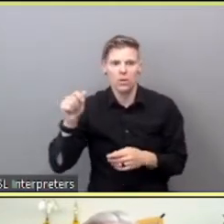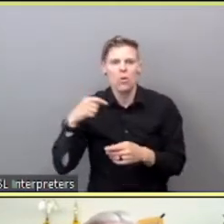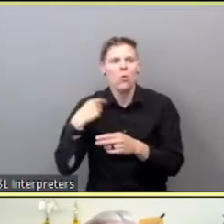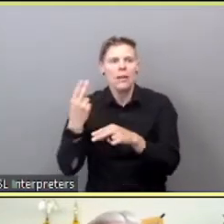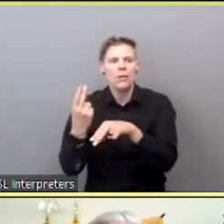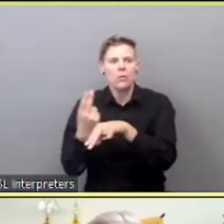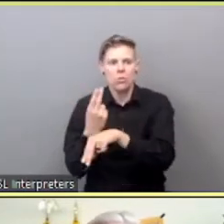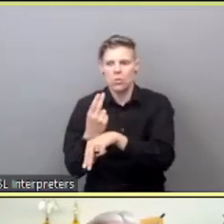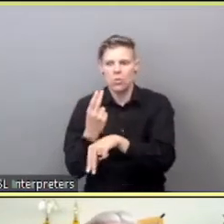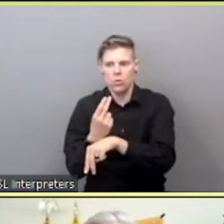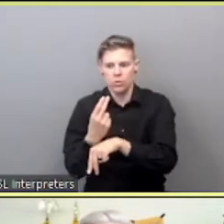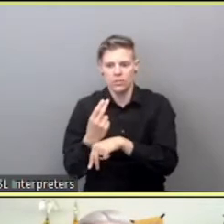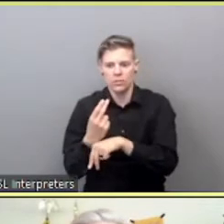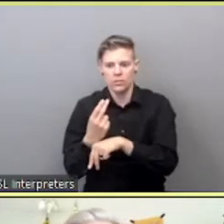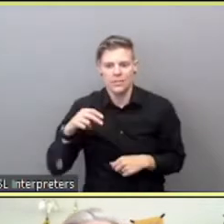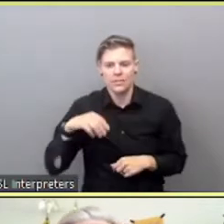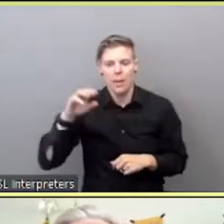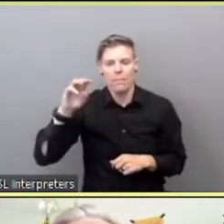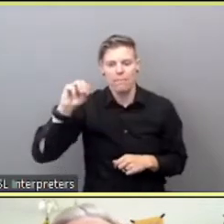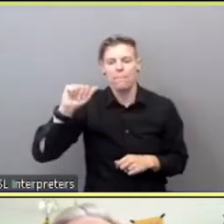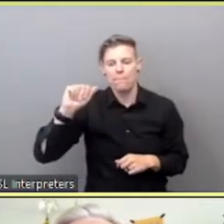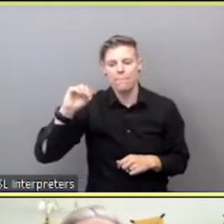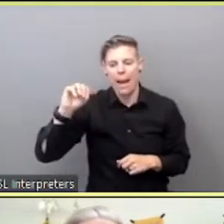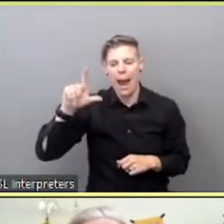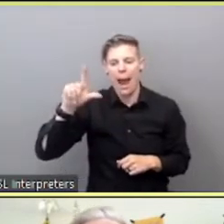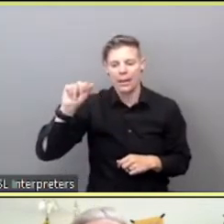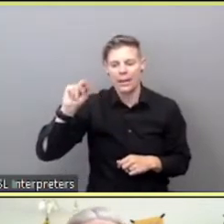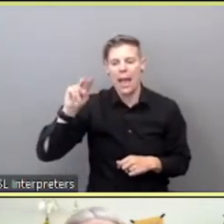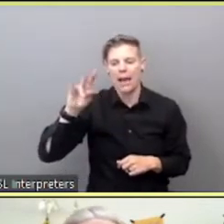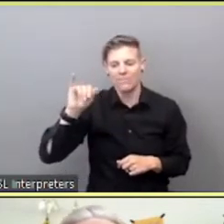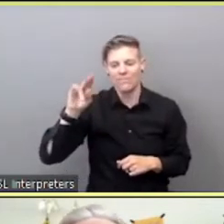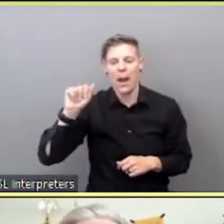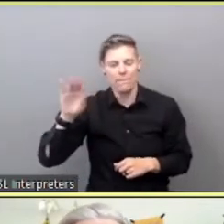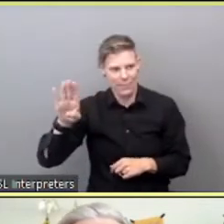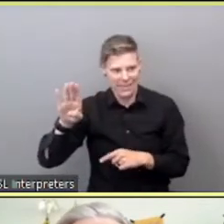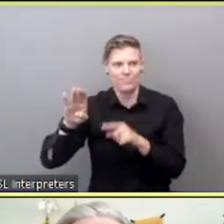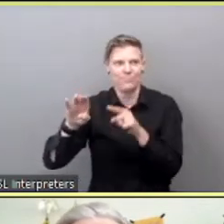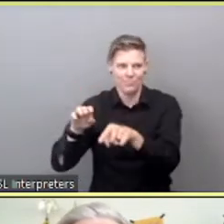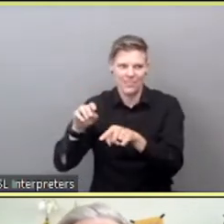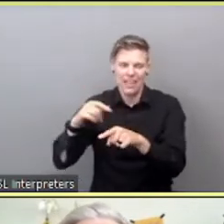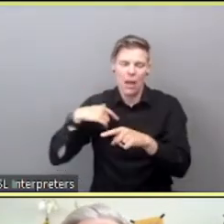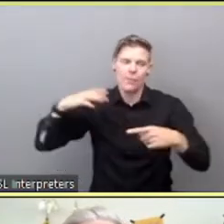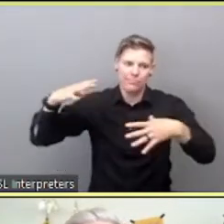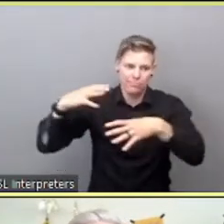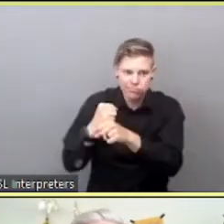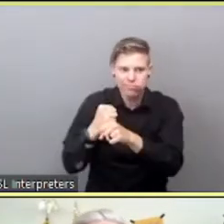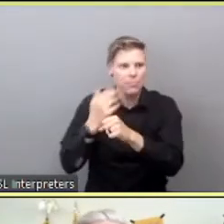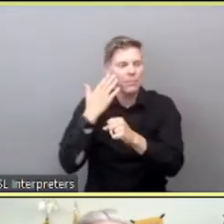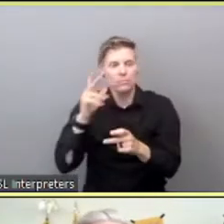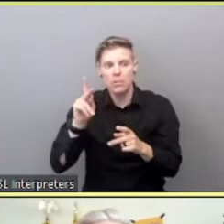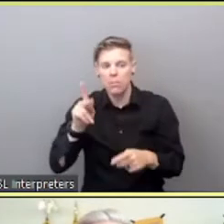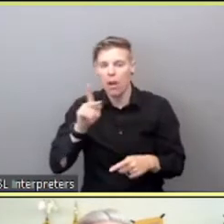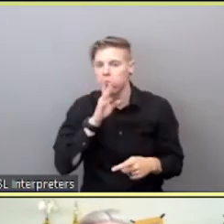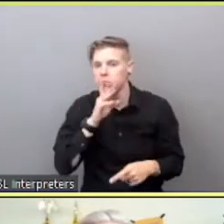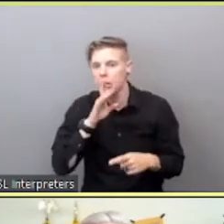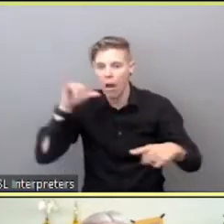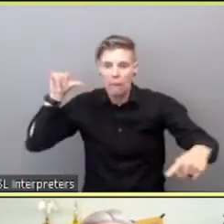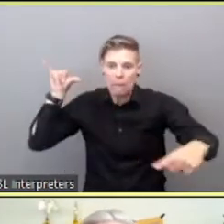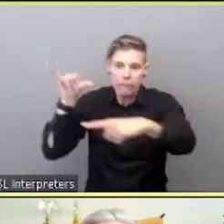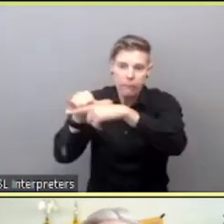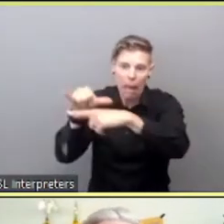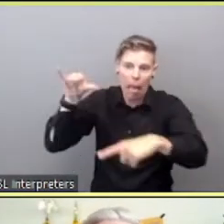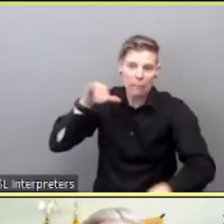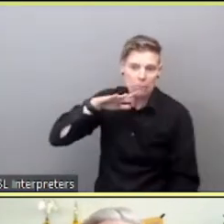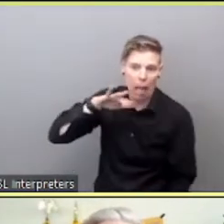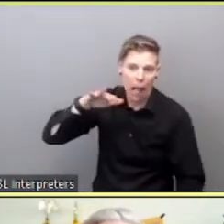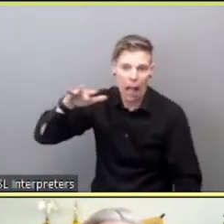call it BAM-EDI because there's no one in the state who can pronounce both of the names of the drugs, including me, and then Regeneron. And you can